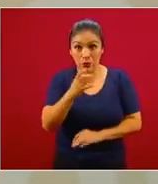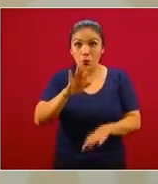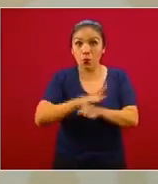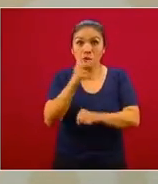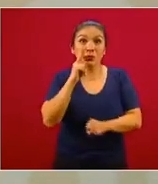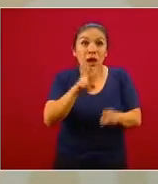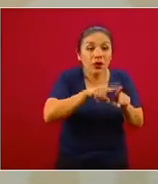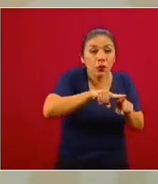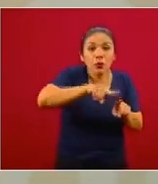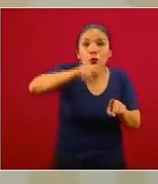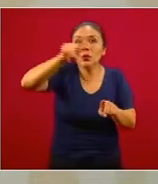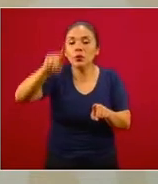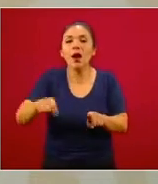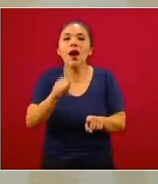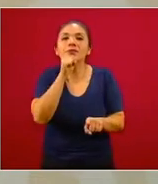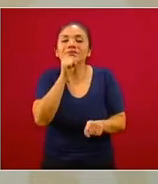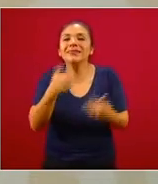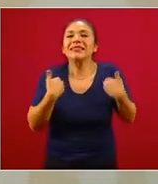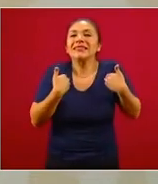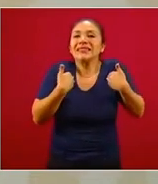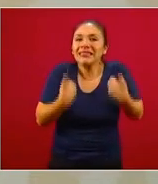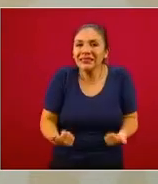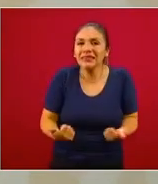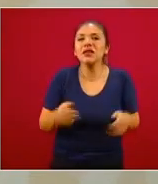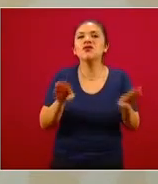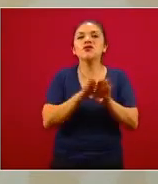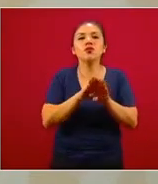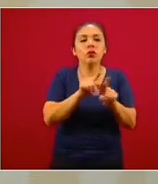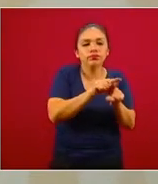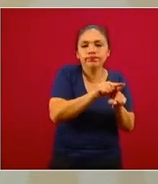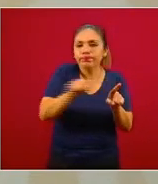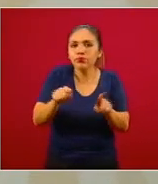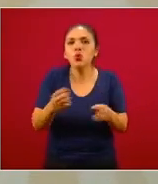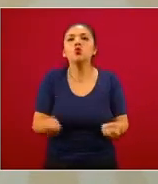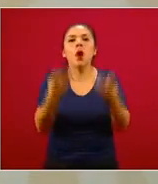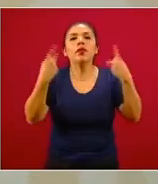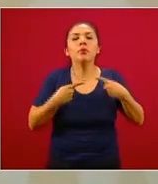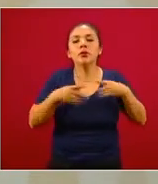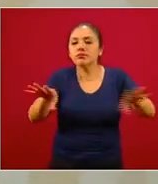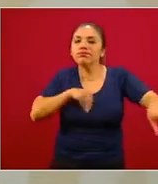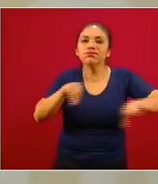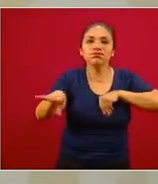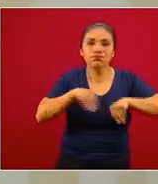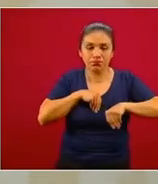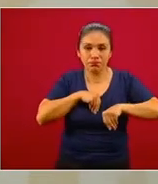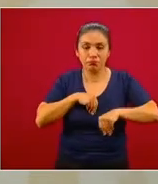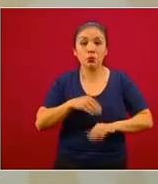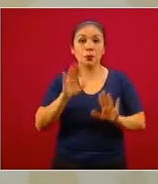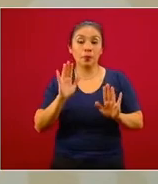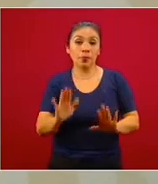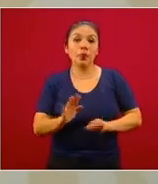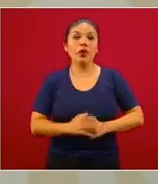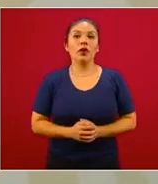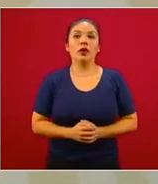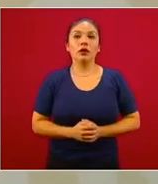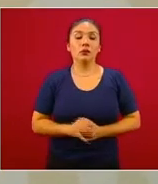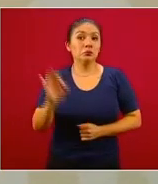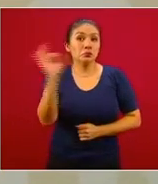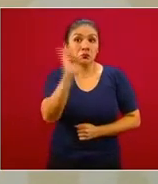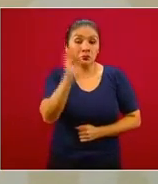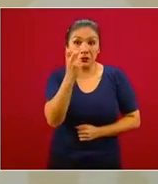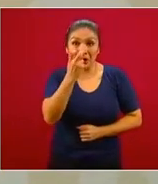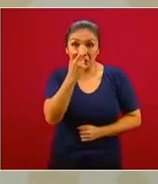of the contact happens, and then transmission happens at that moment, and then 7 days later, you may or may not